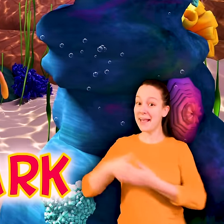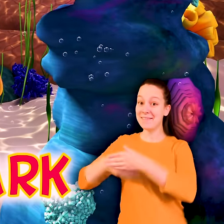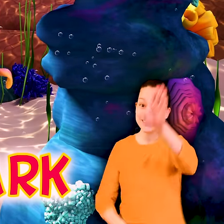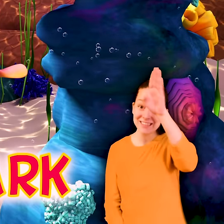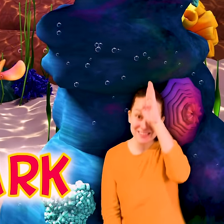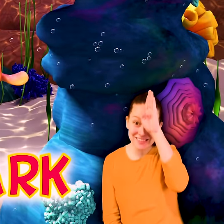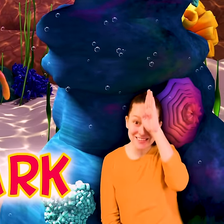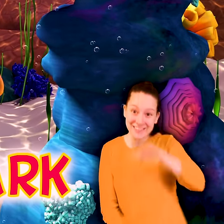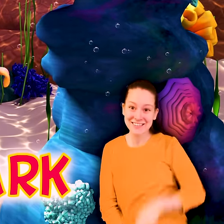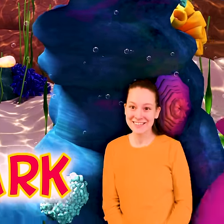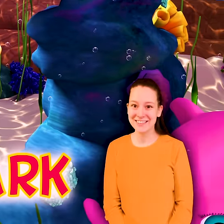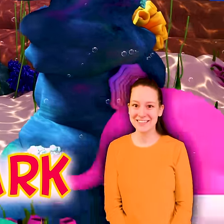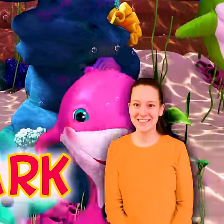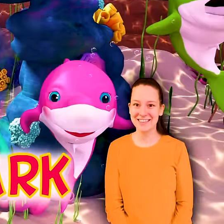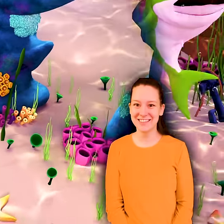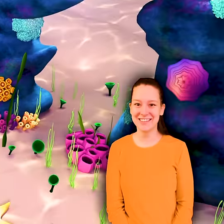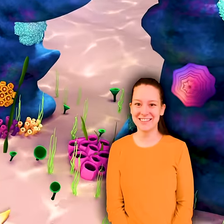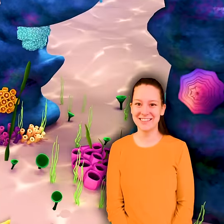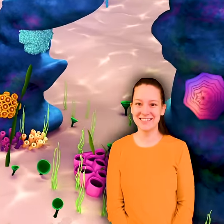baby shark